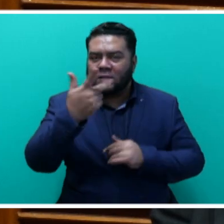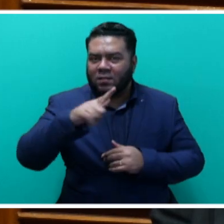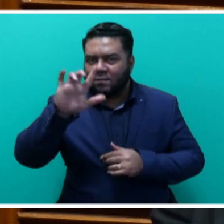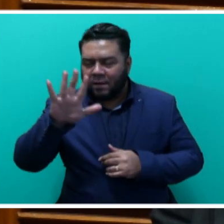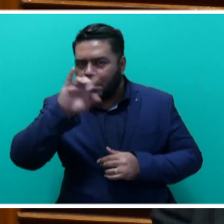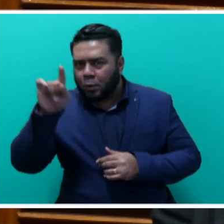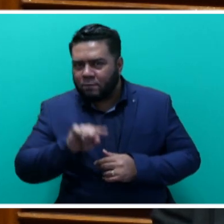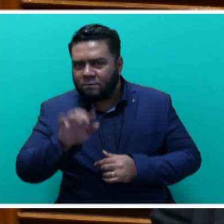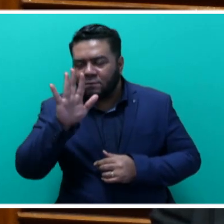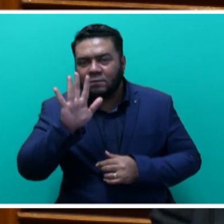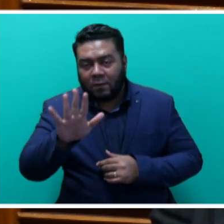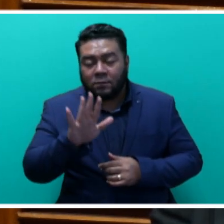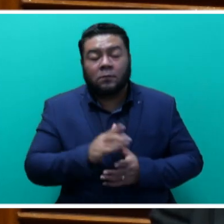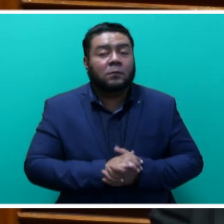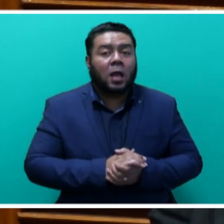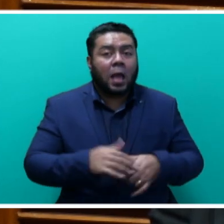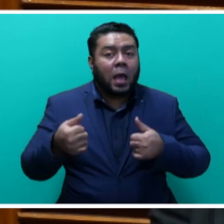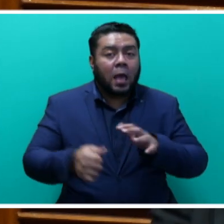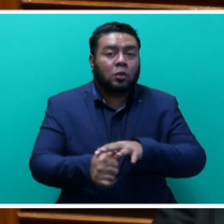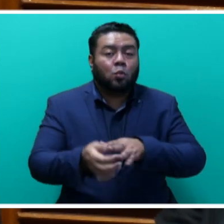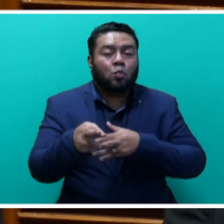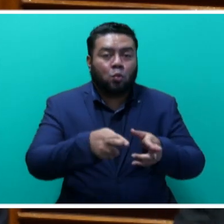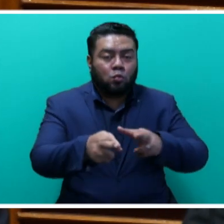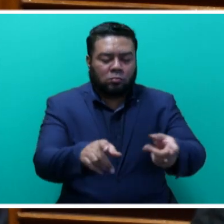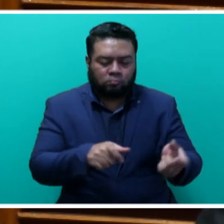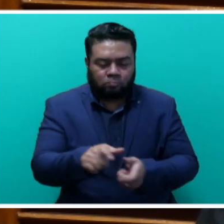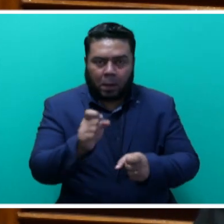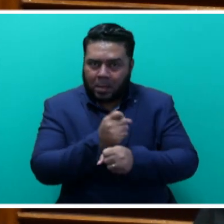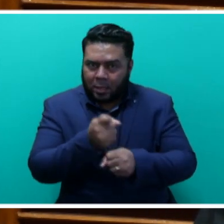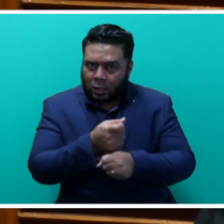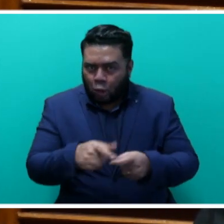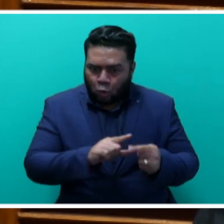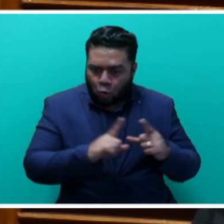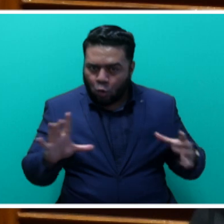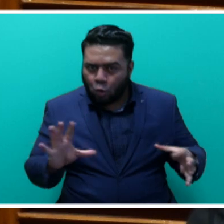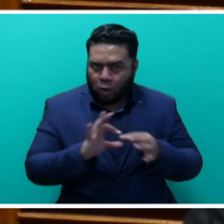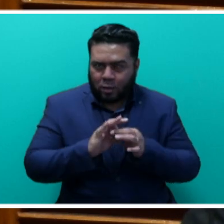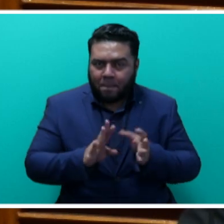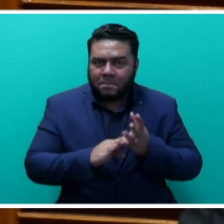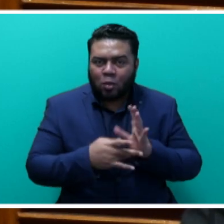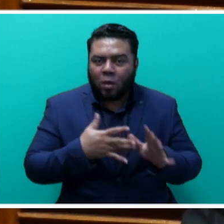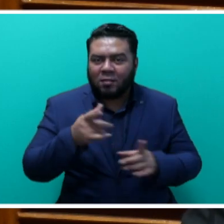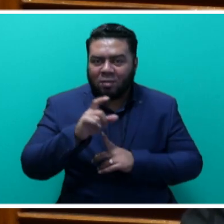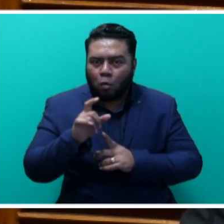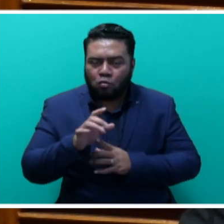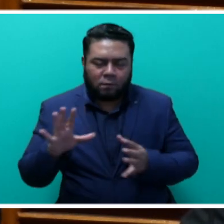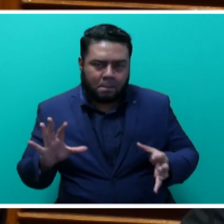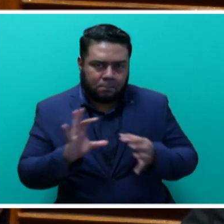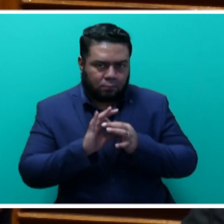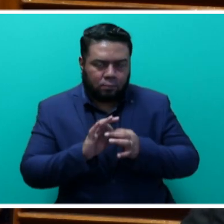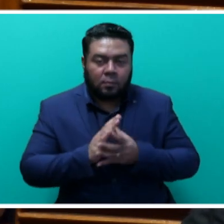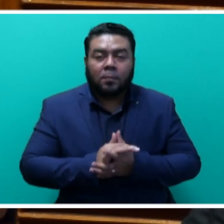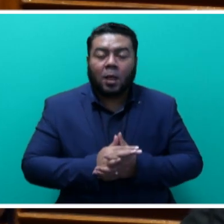75.5 kilometers of rural farm access roads were constructed, connecting the interior of Maduata and the Kaunaraga provinces. The